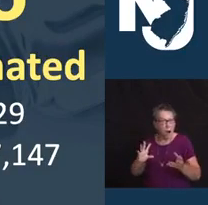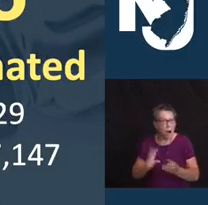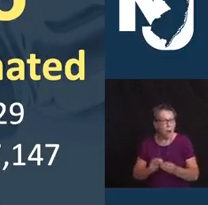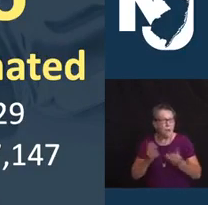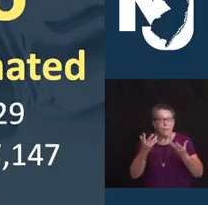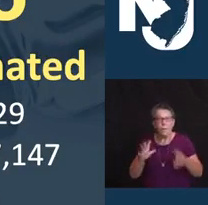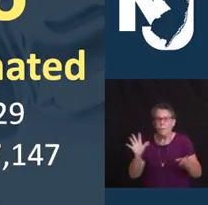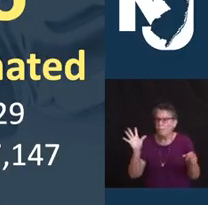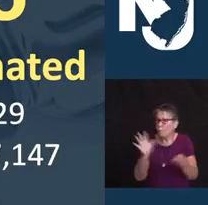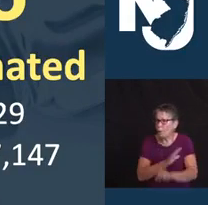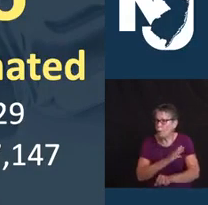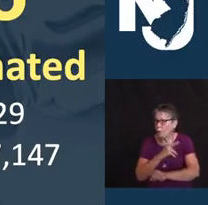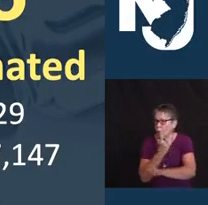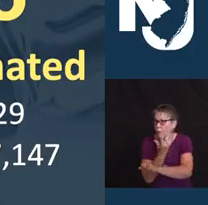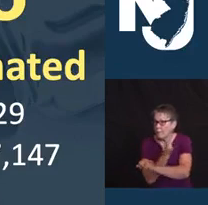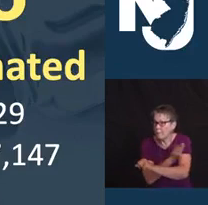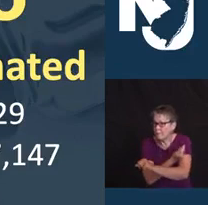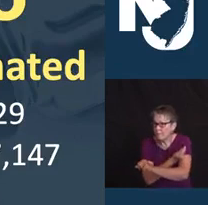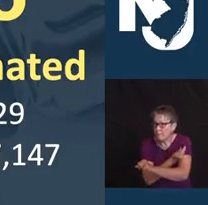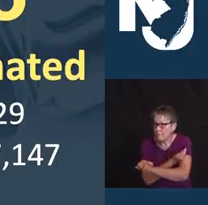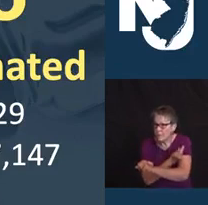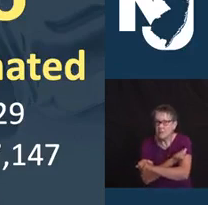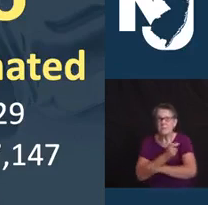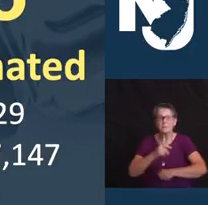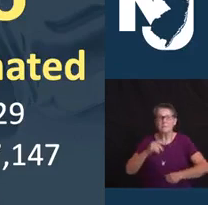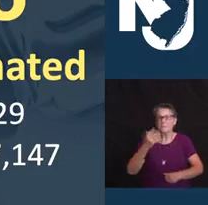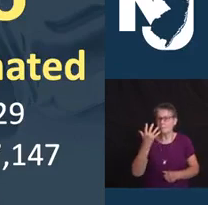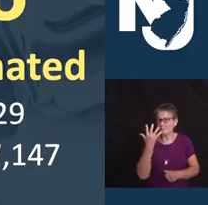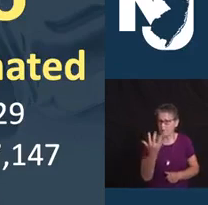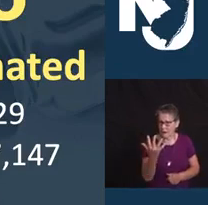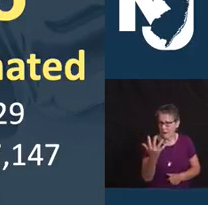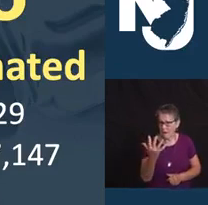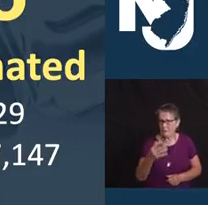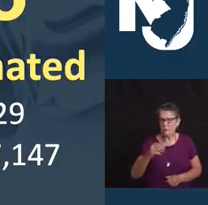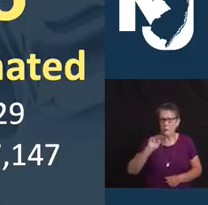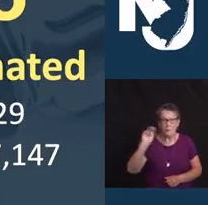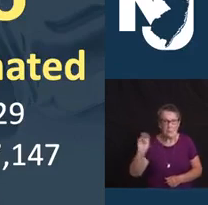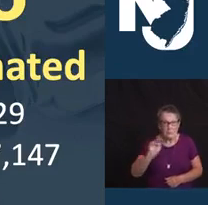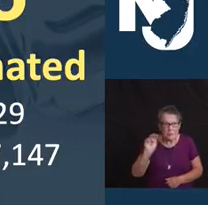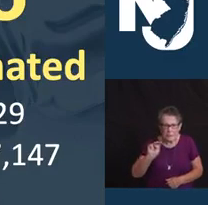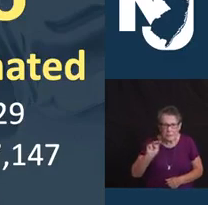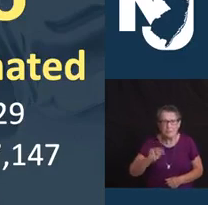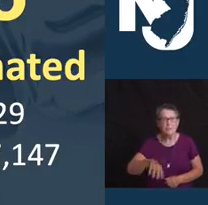or the 2 from either Pfizer or Moderna is now at that number,